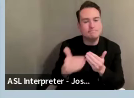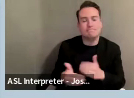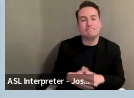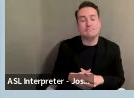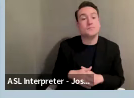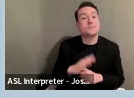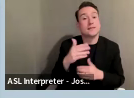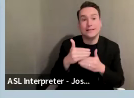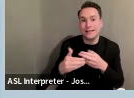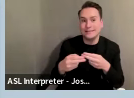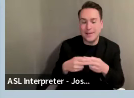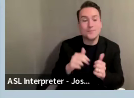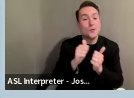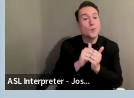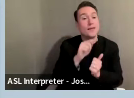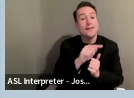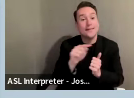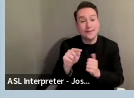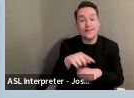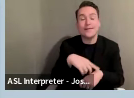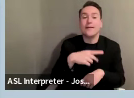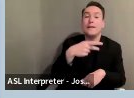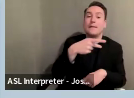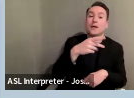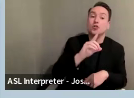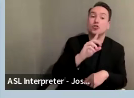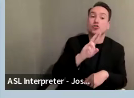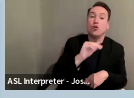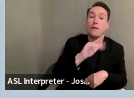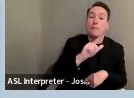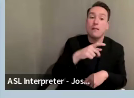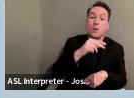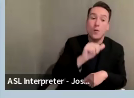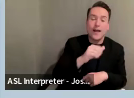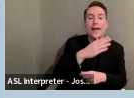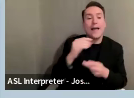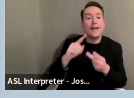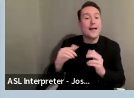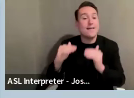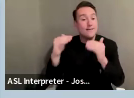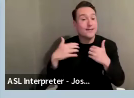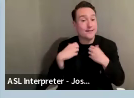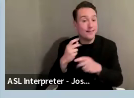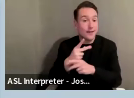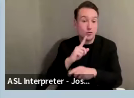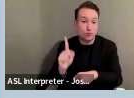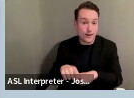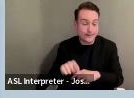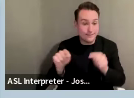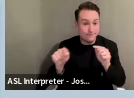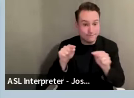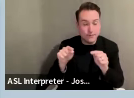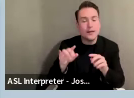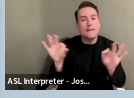With both of these documents, durable power of attorney for financial purposes and advanced healthcare directive, it's